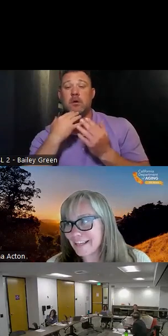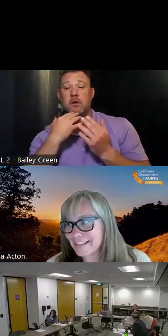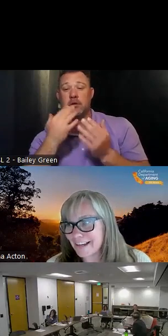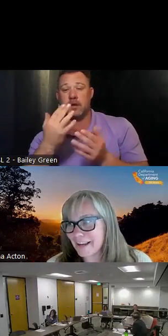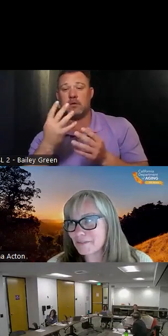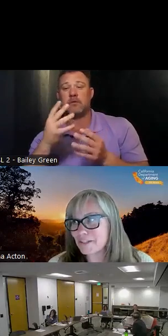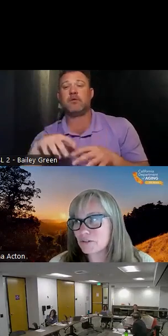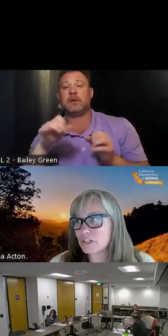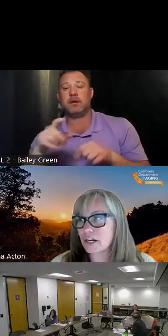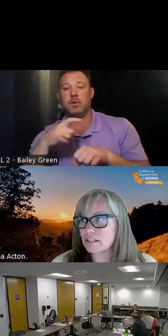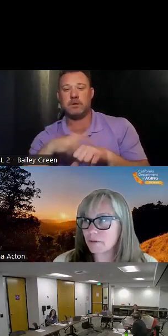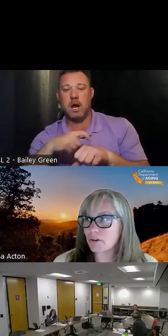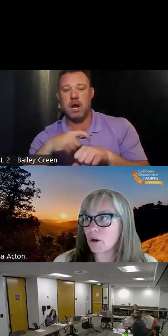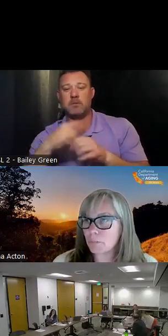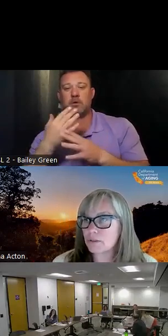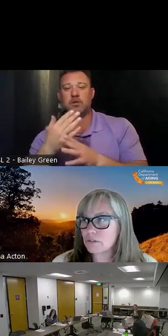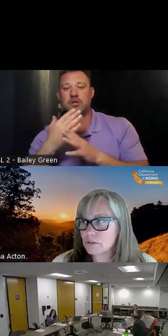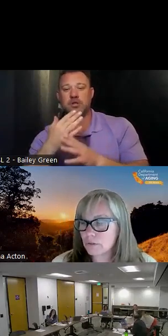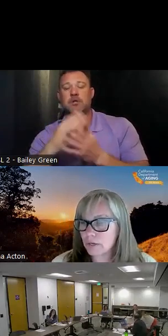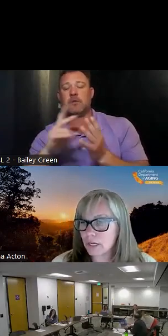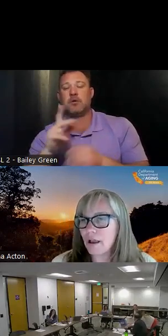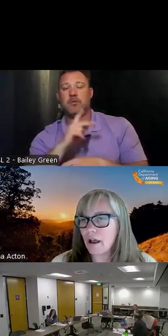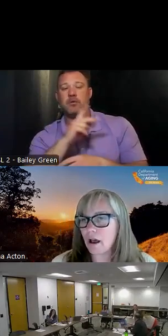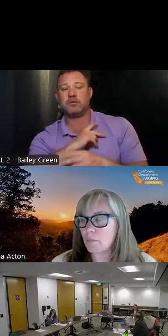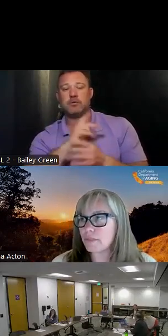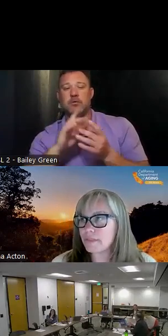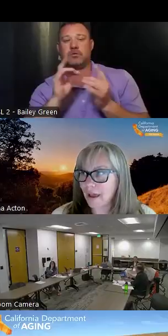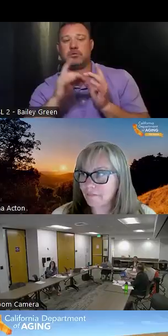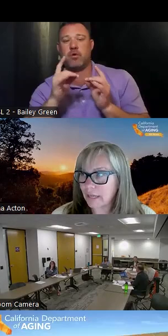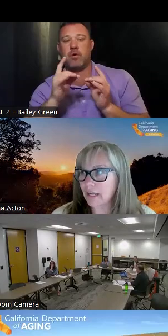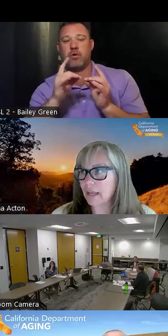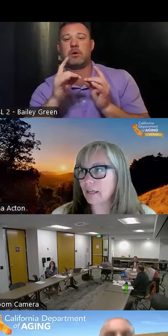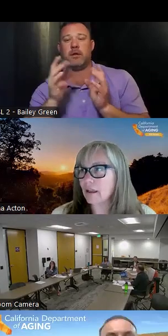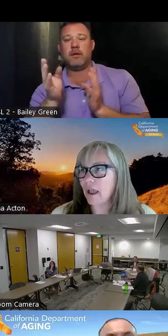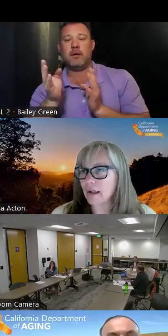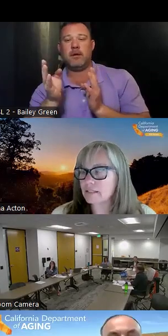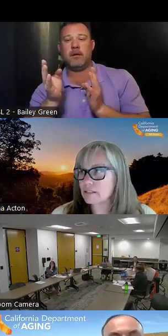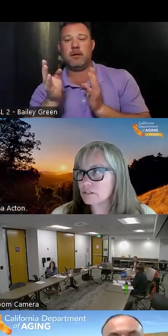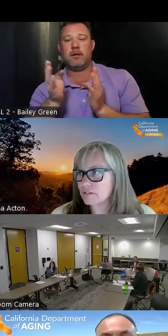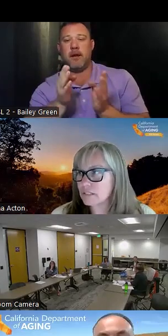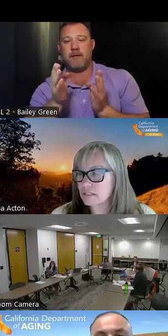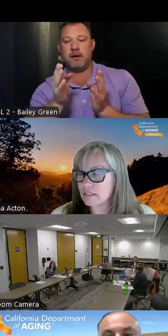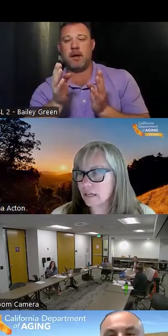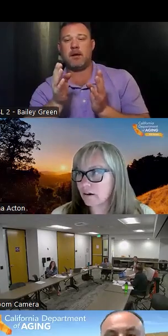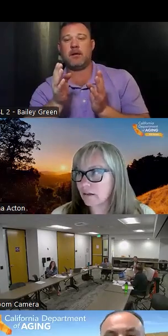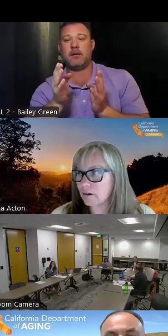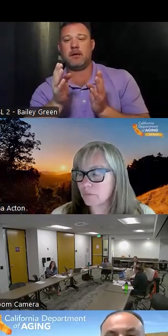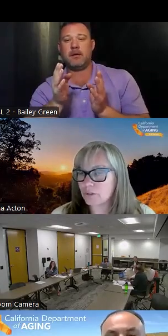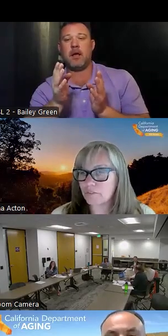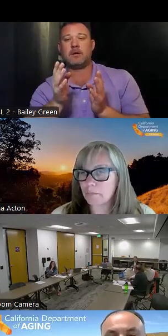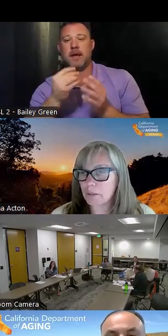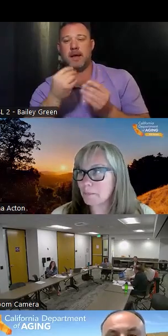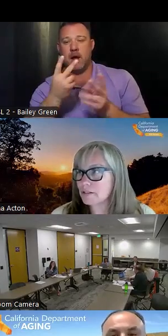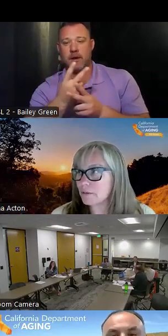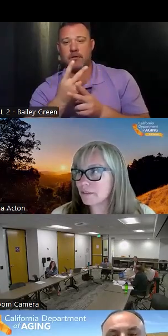for taking the time to share some of your own personal story with navigating access to services as a caregiver and with